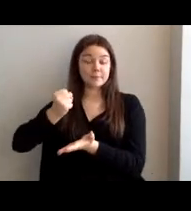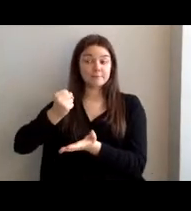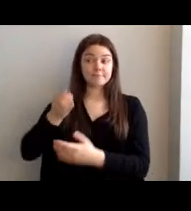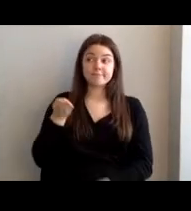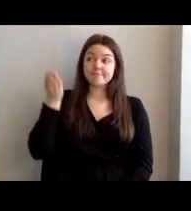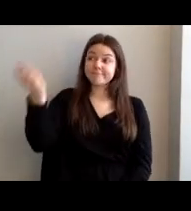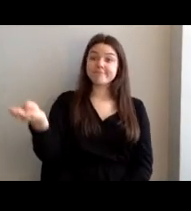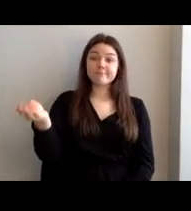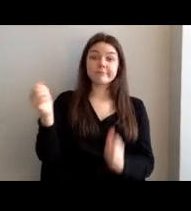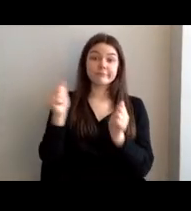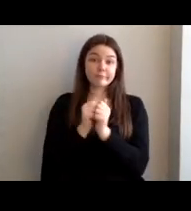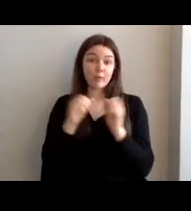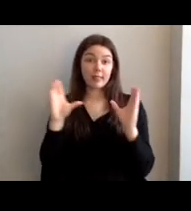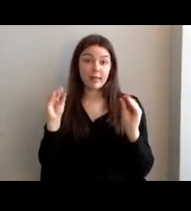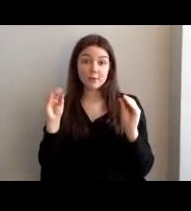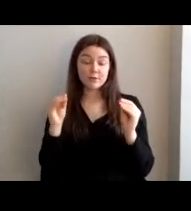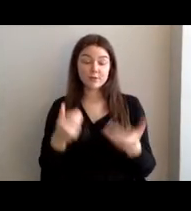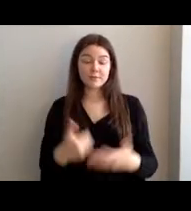along with those live lobsters.